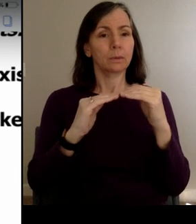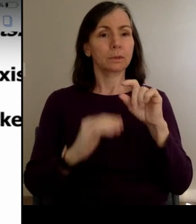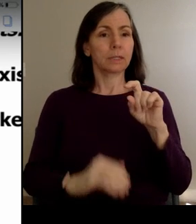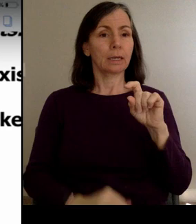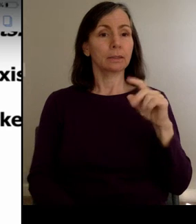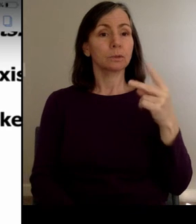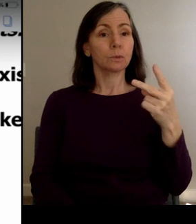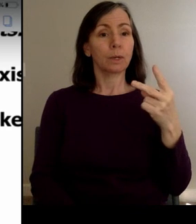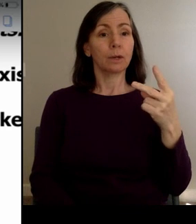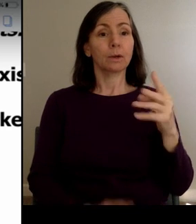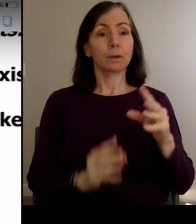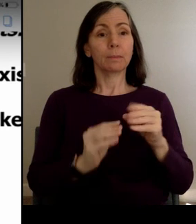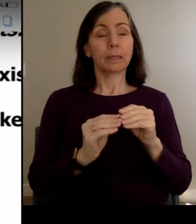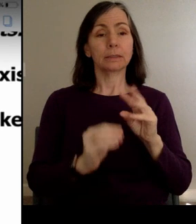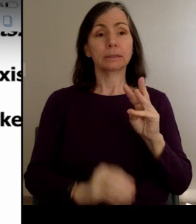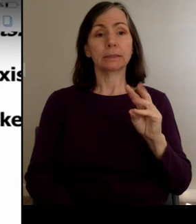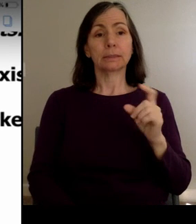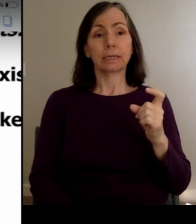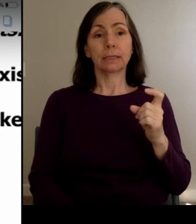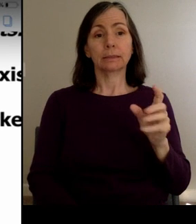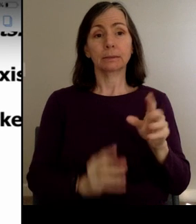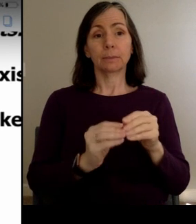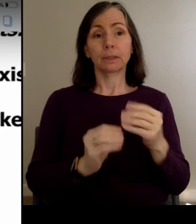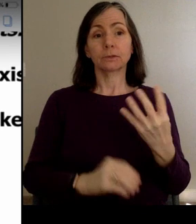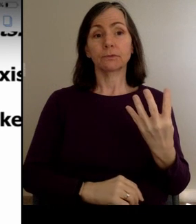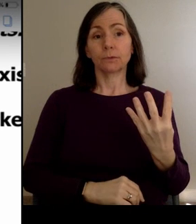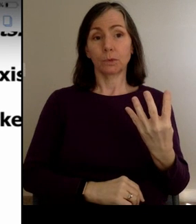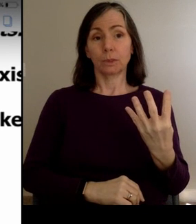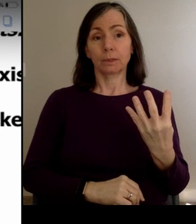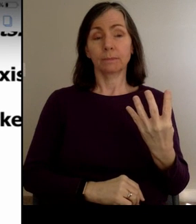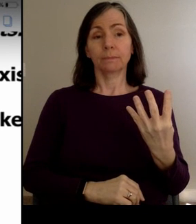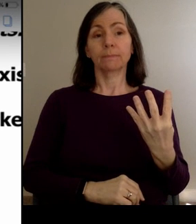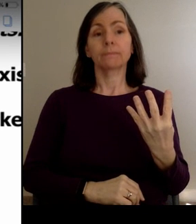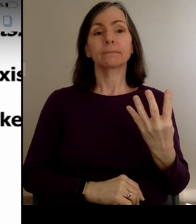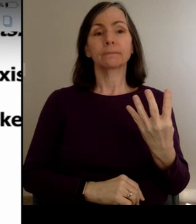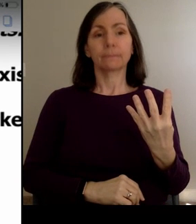plus 6x plus 4.